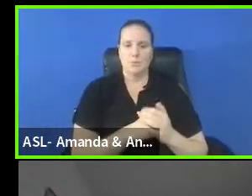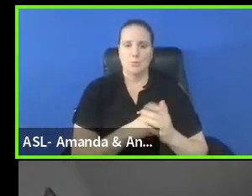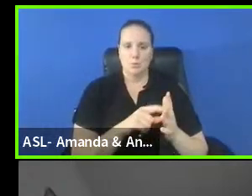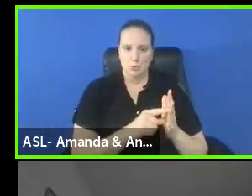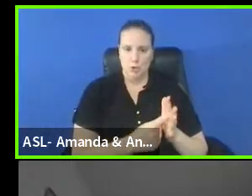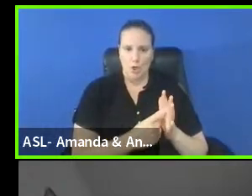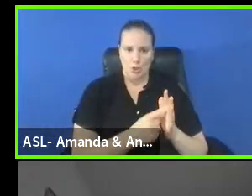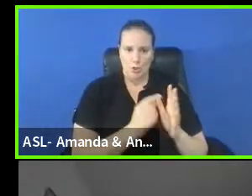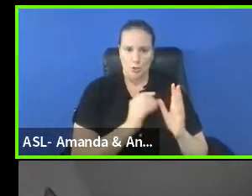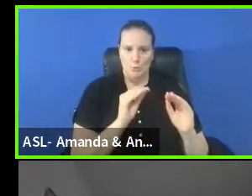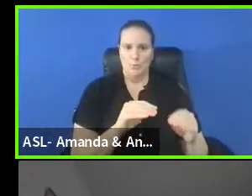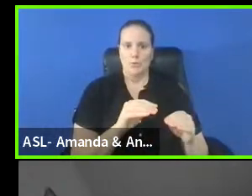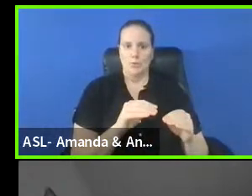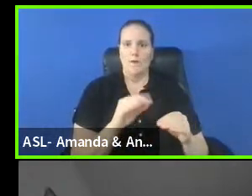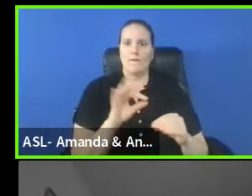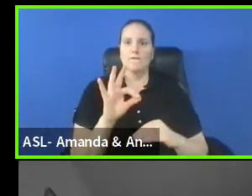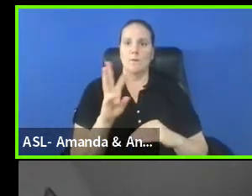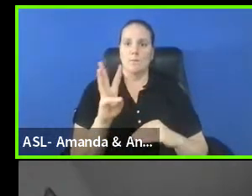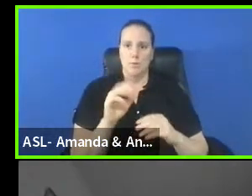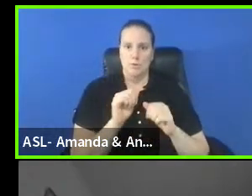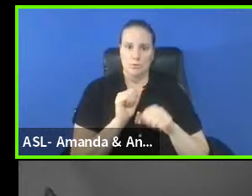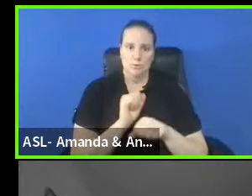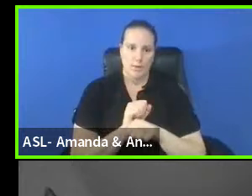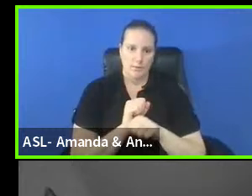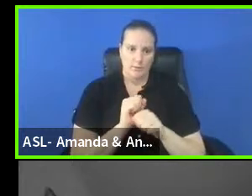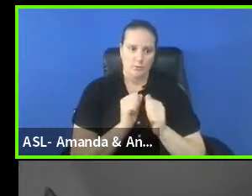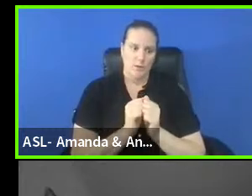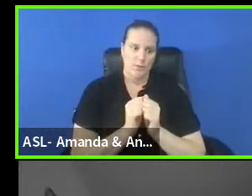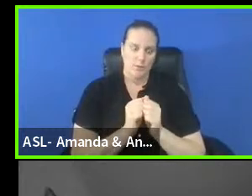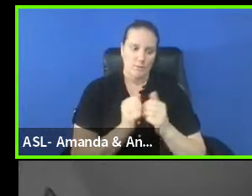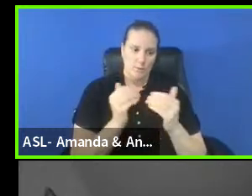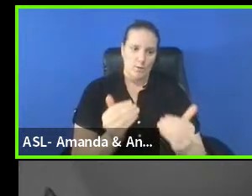to put the framework together to get this move forward.